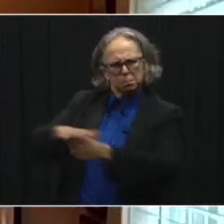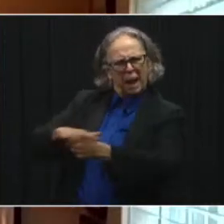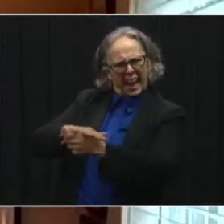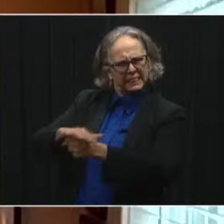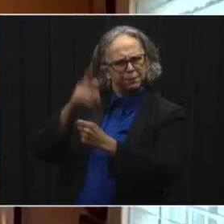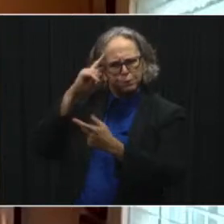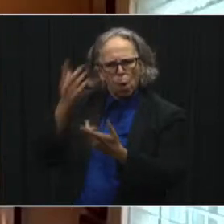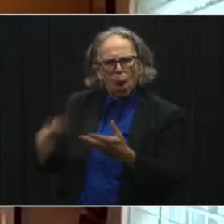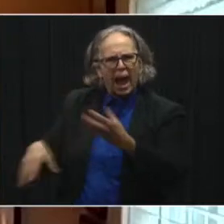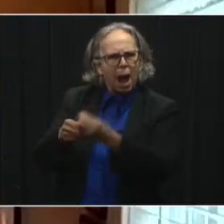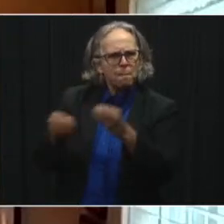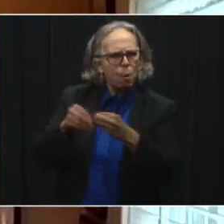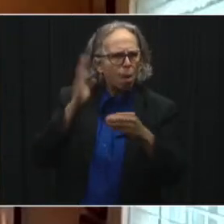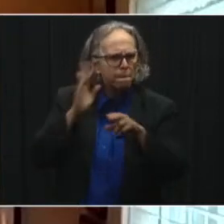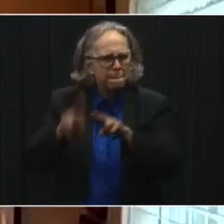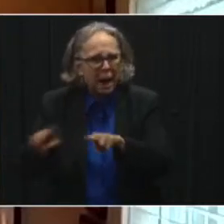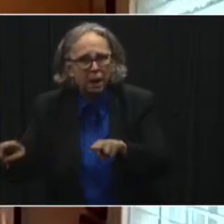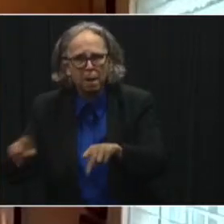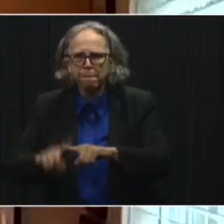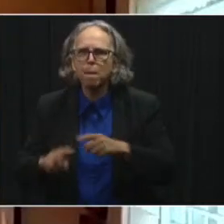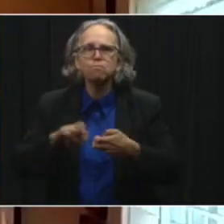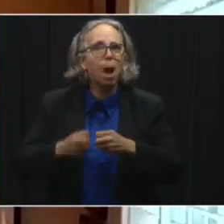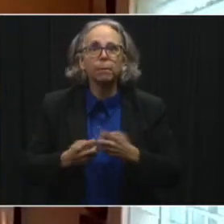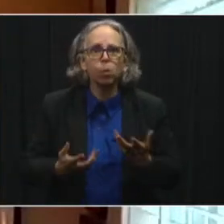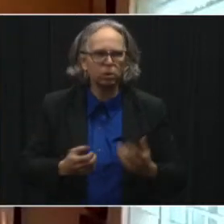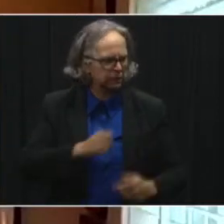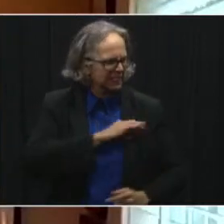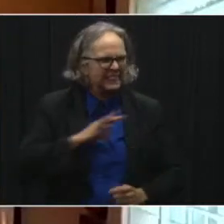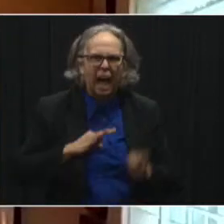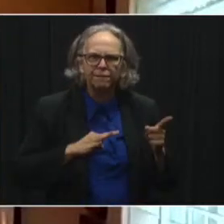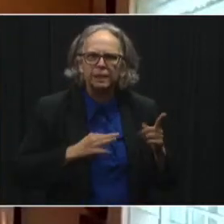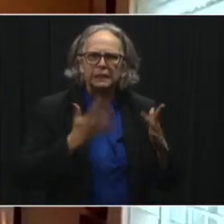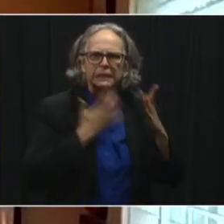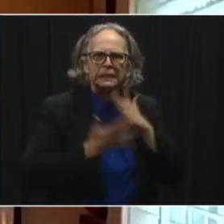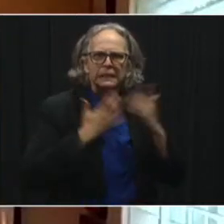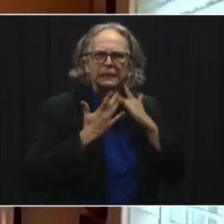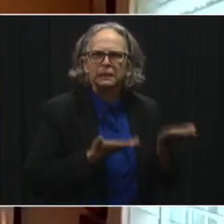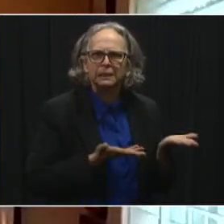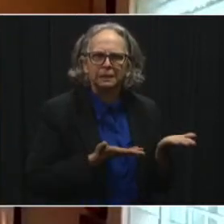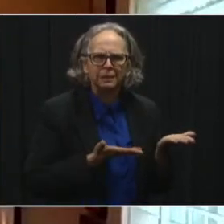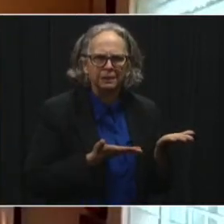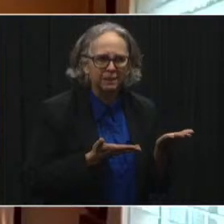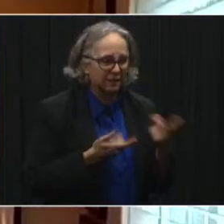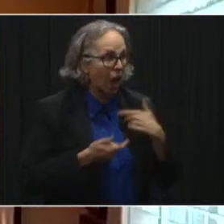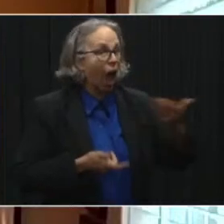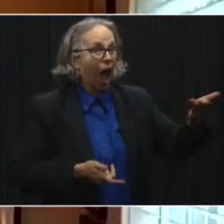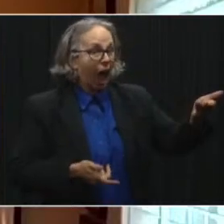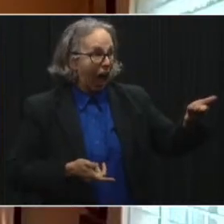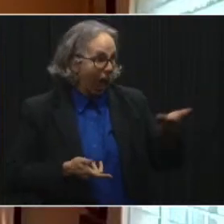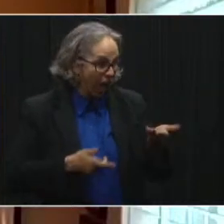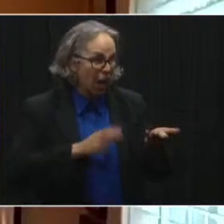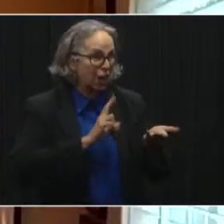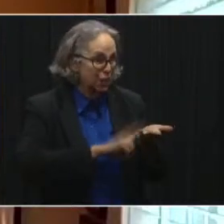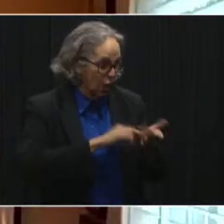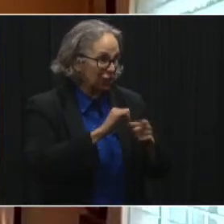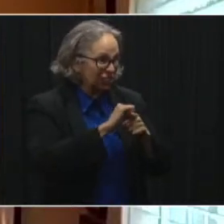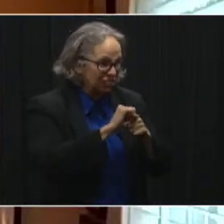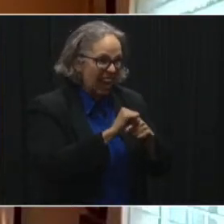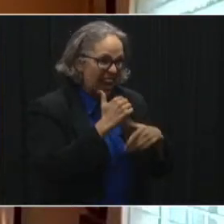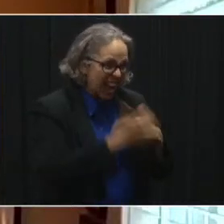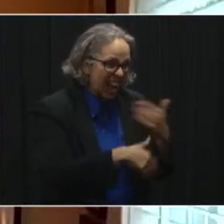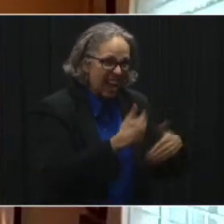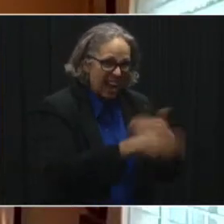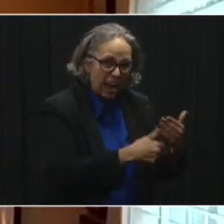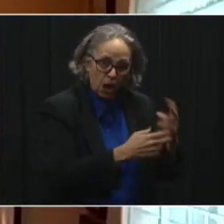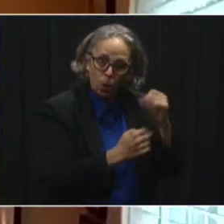You simply don't train an ICU nurse quickly. It is a very long process